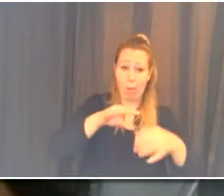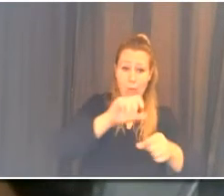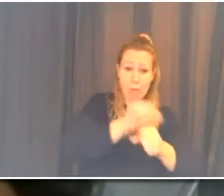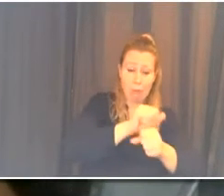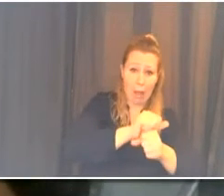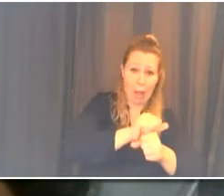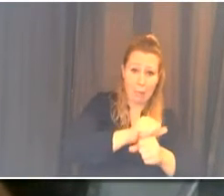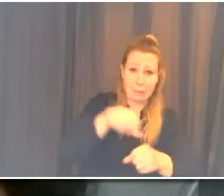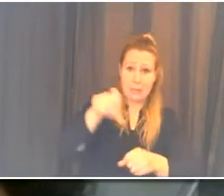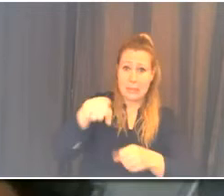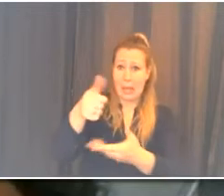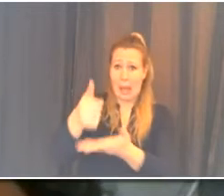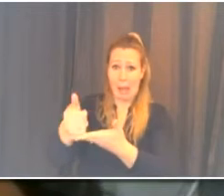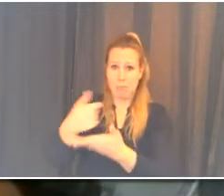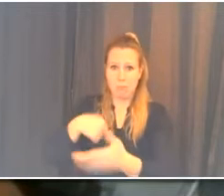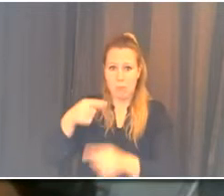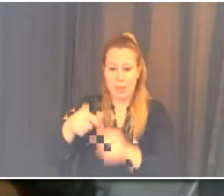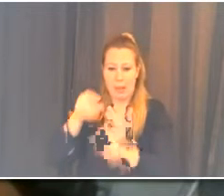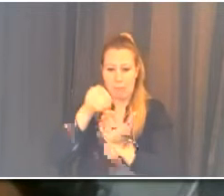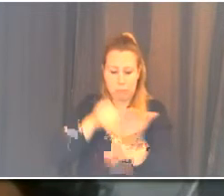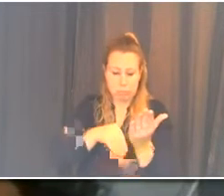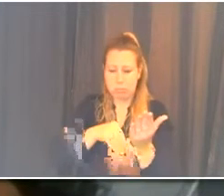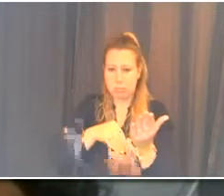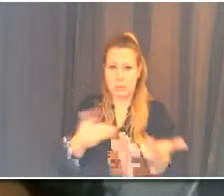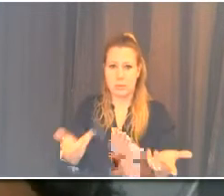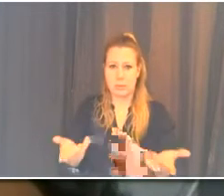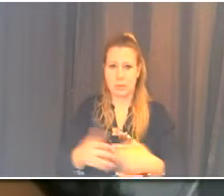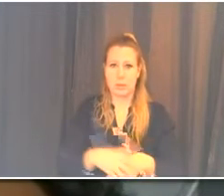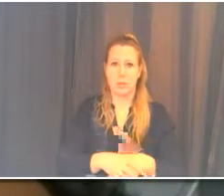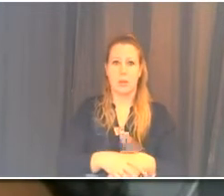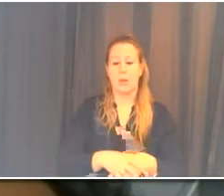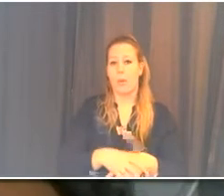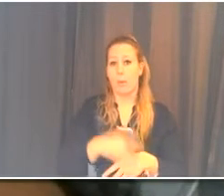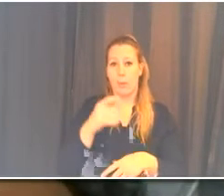it's just limited right now and so we're all working within those